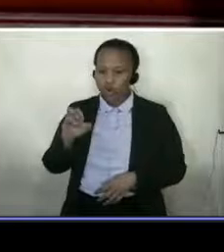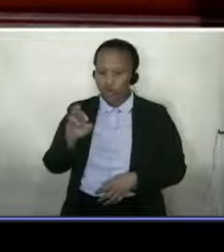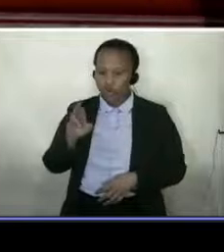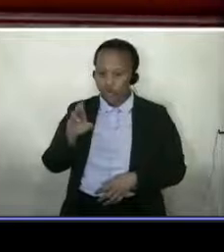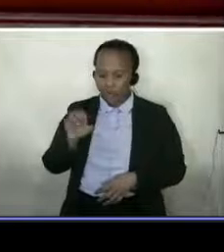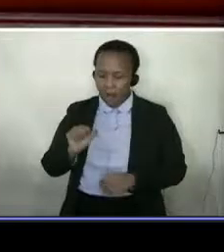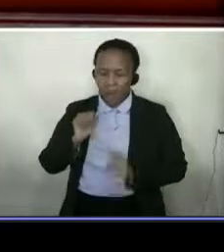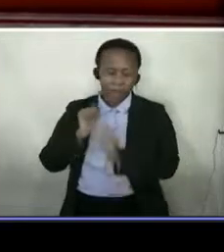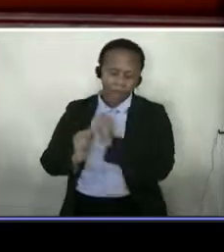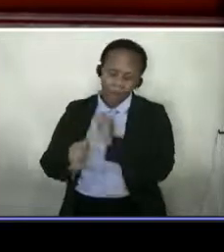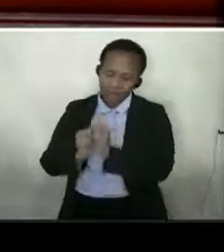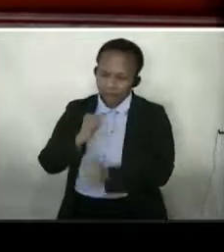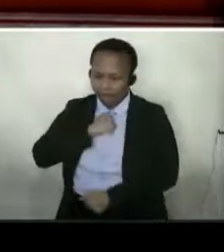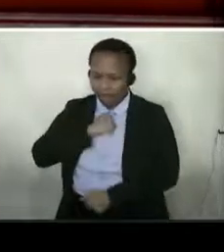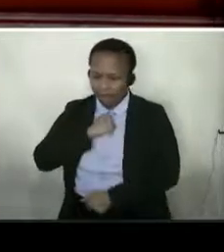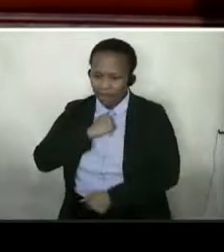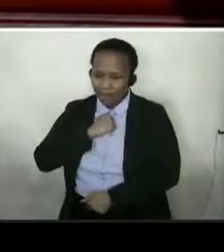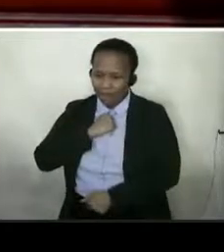Honorable Rogers, my brother.